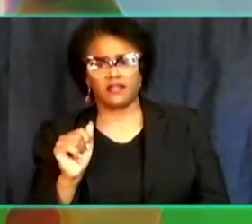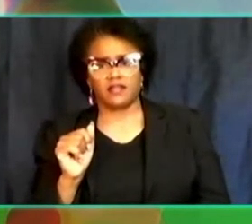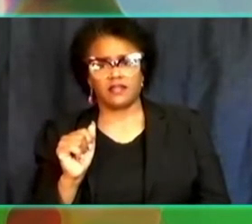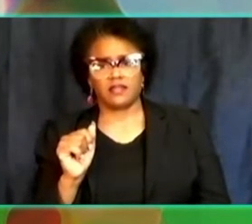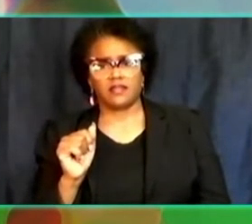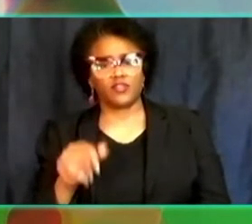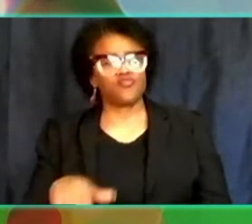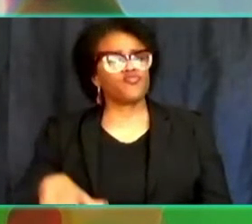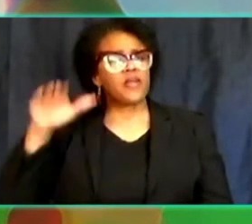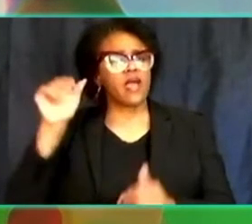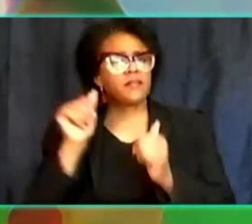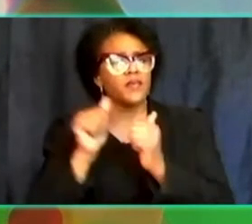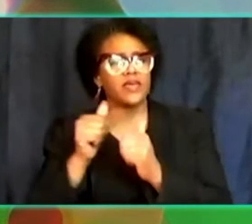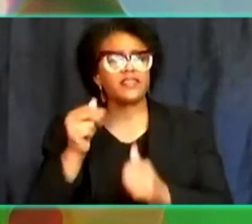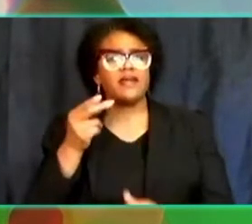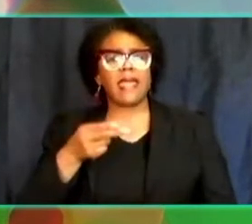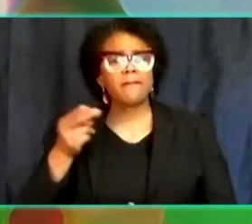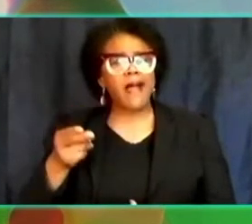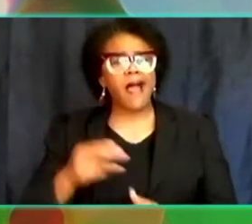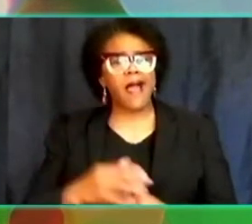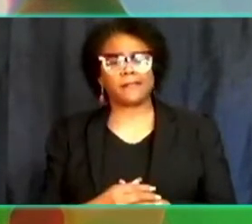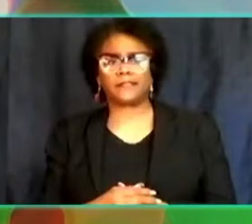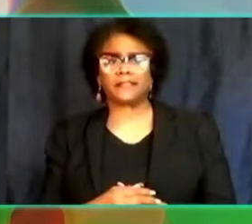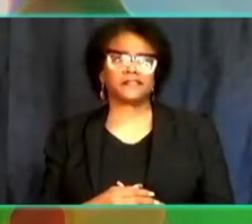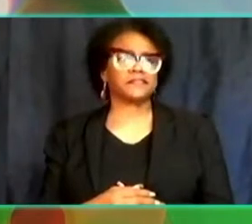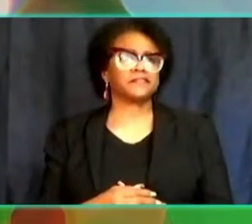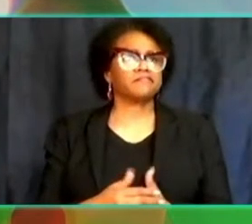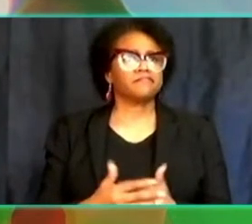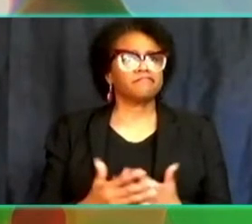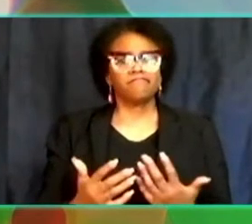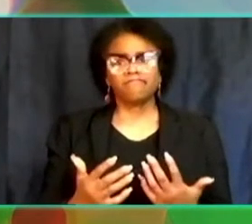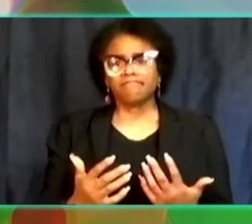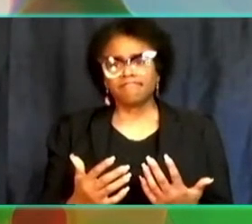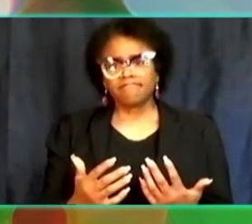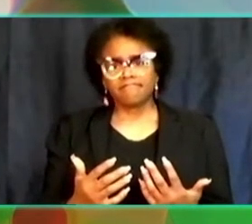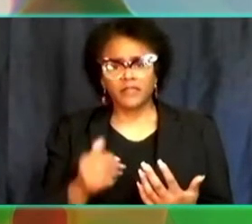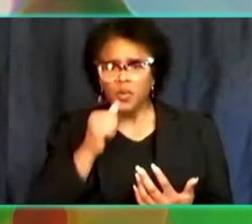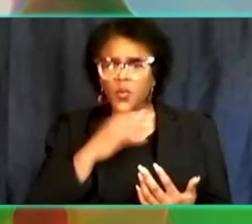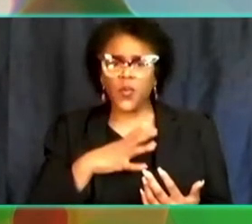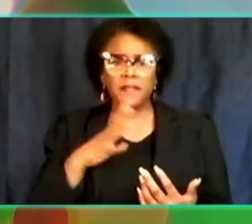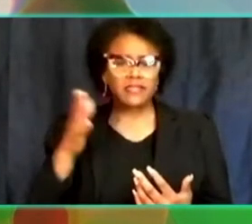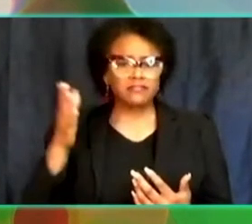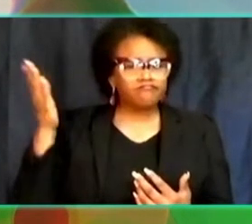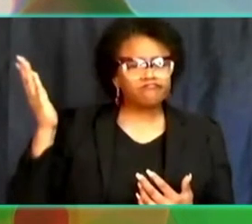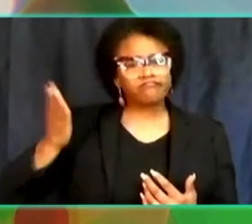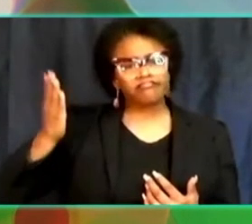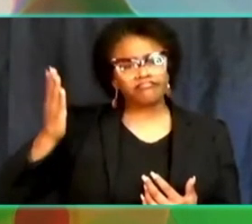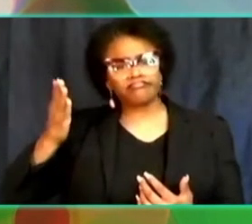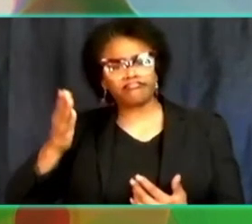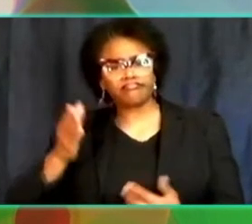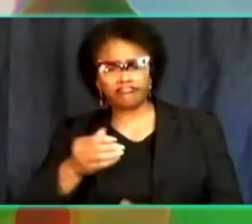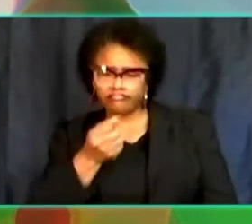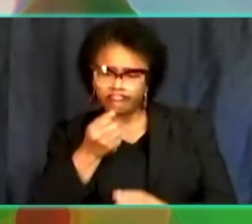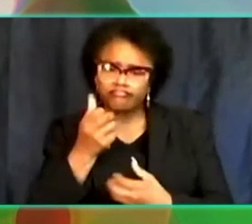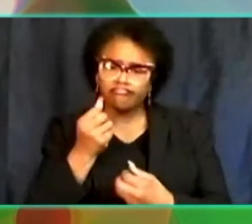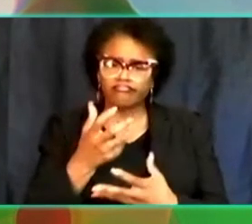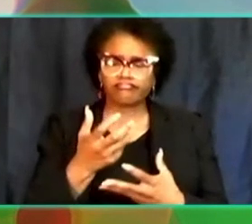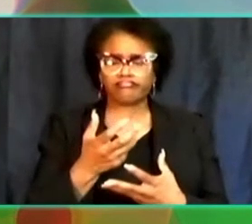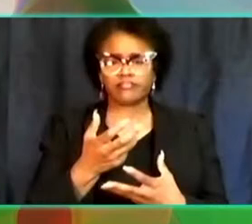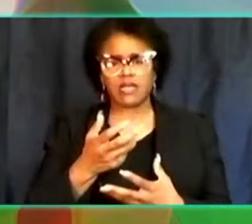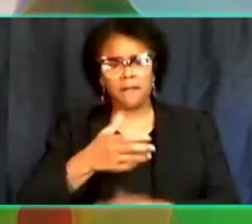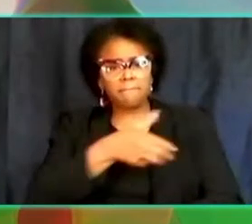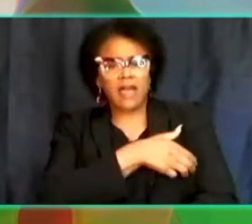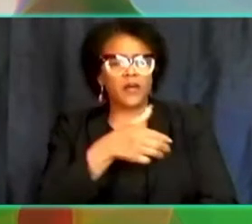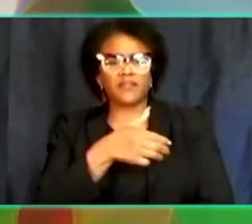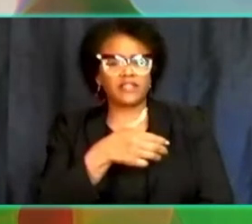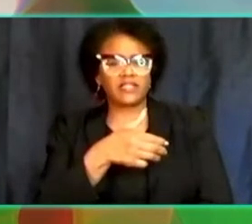growing up with hip hop, you know what I mean? Women speaking powerfully for a good, and